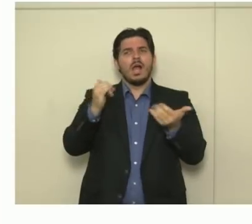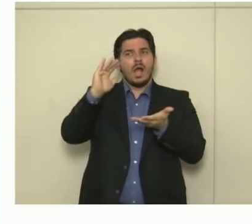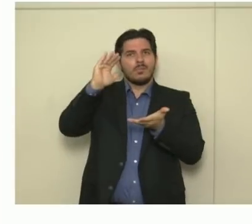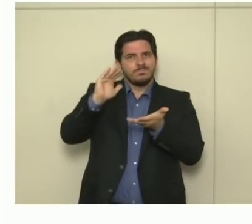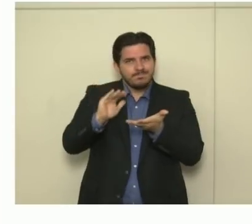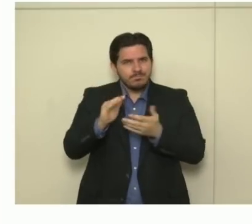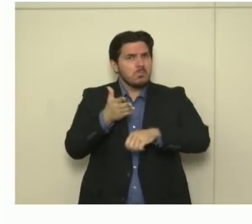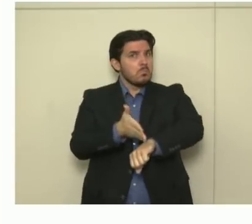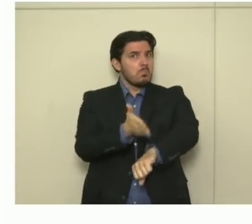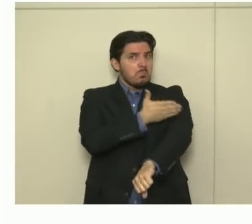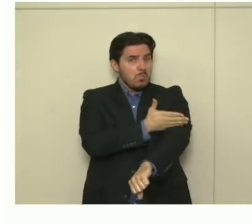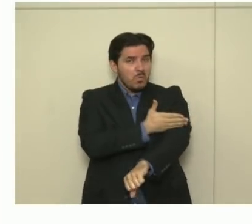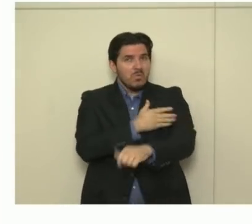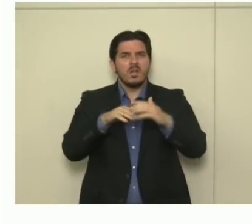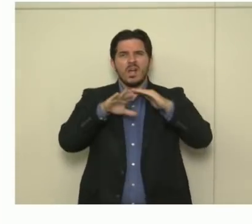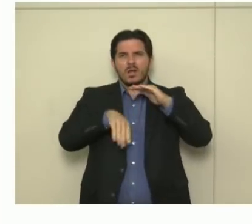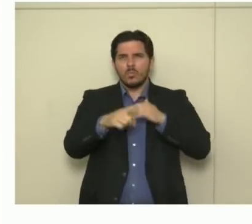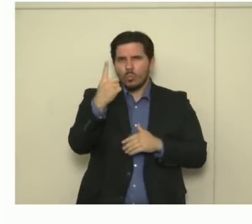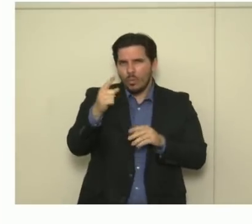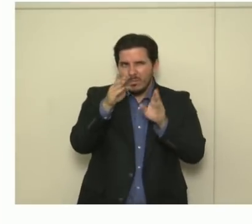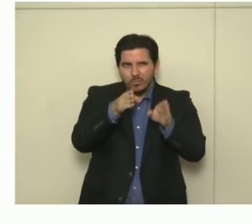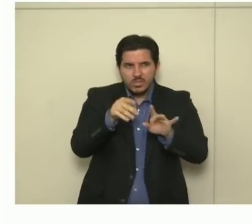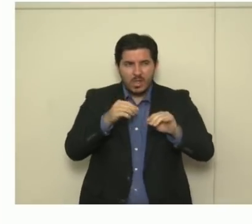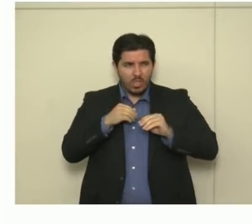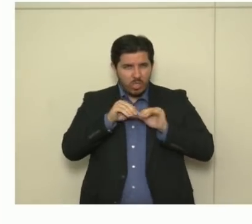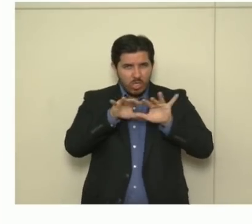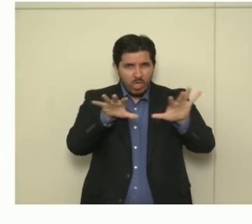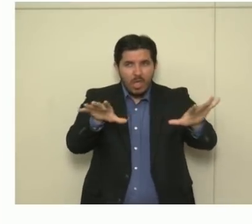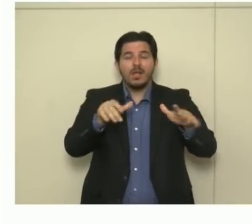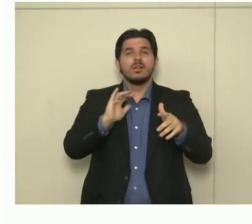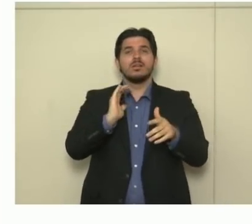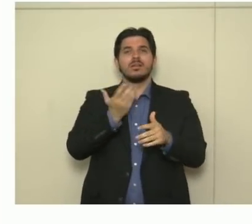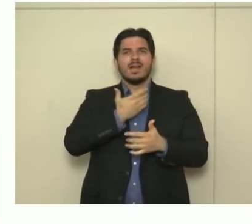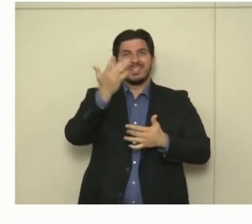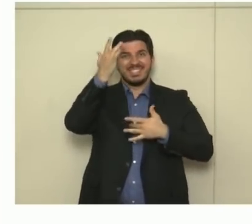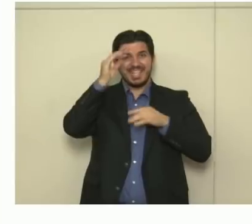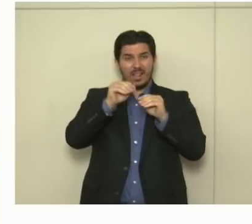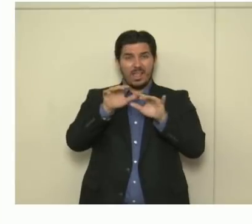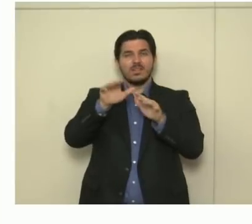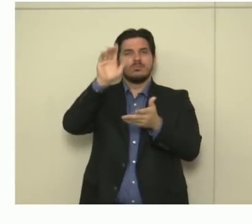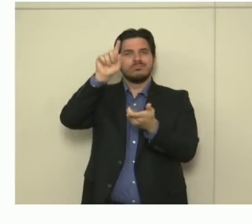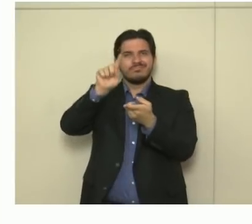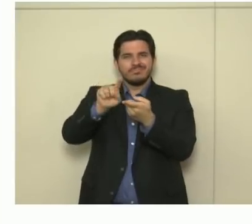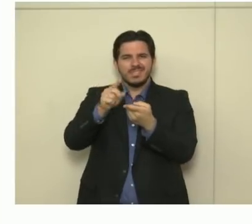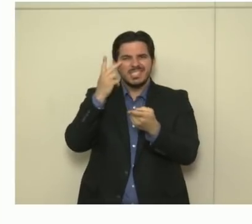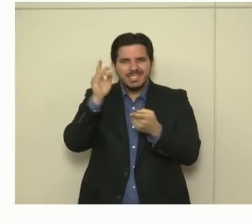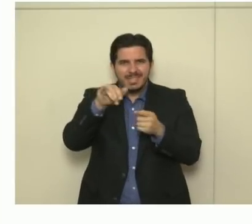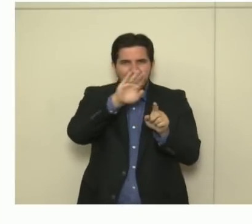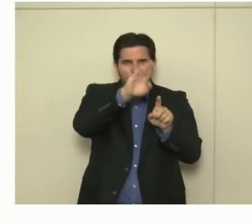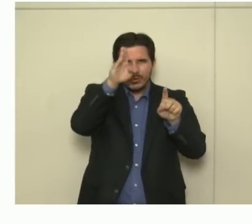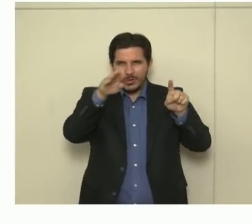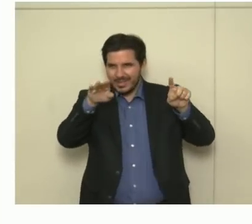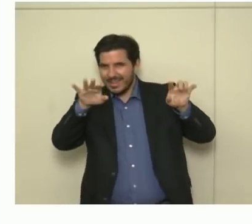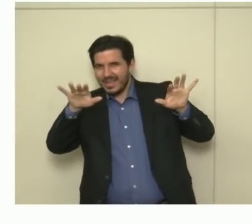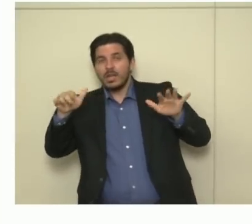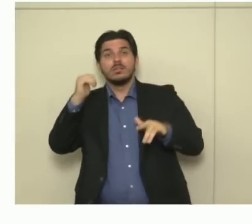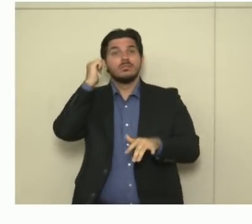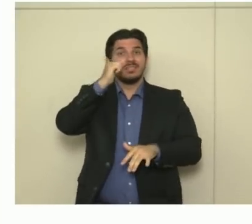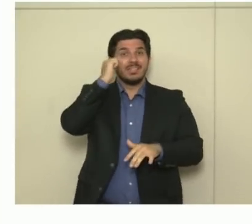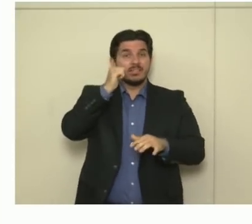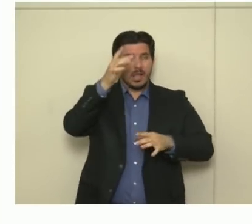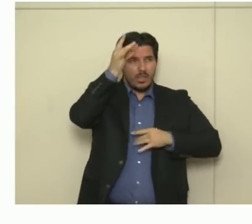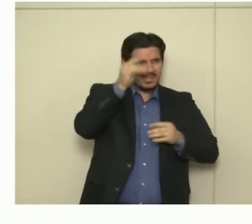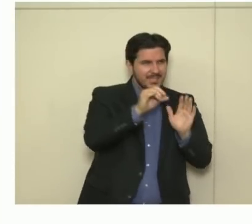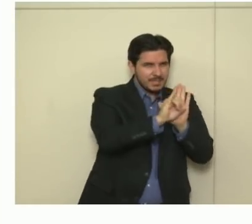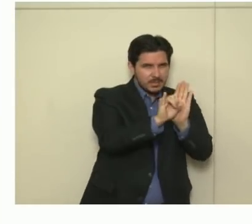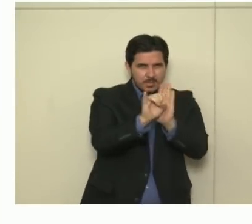person, excuse me. So that means transmission is going down, and of course we're seeing that in the curve. Our daily cases, we talked about the official